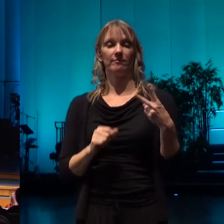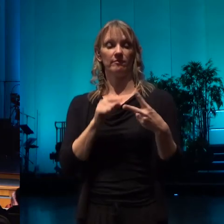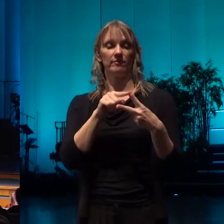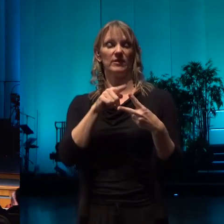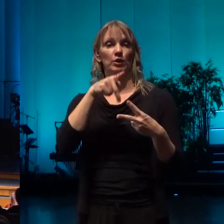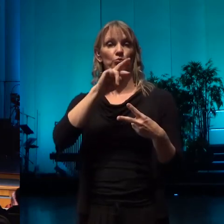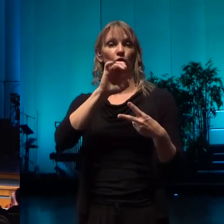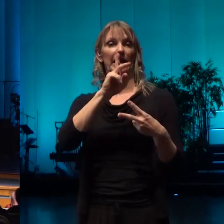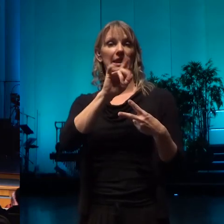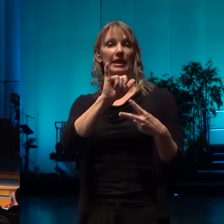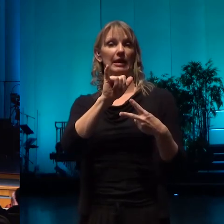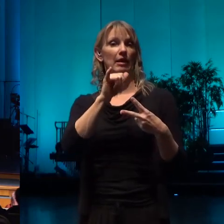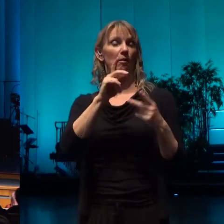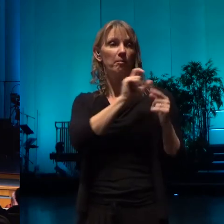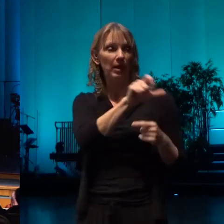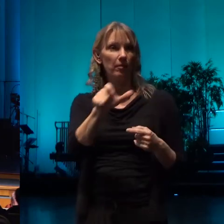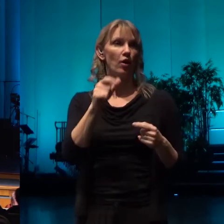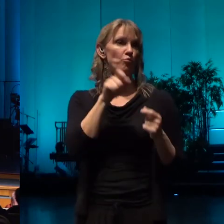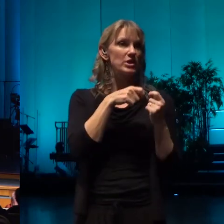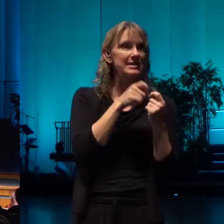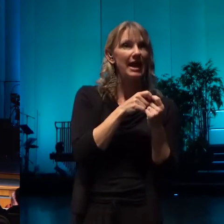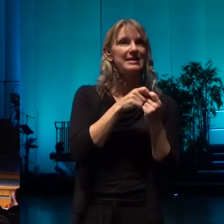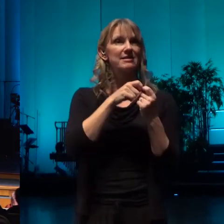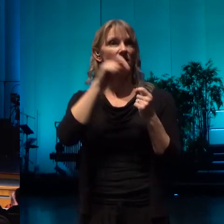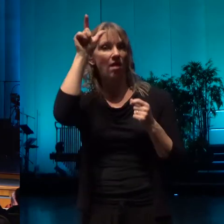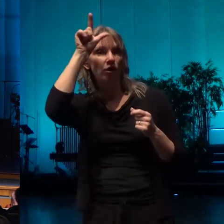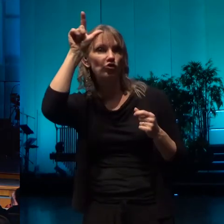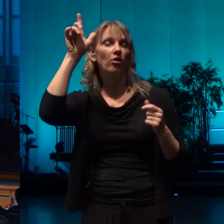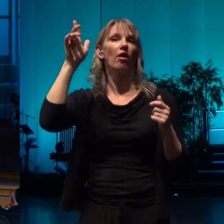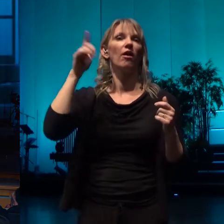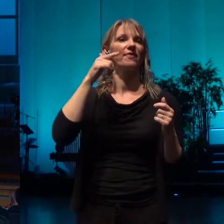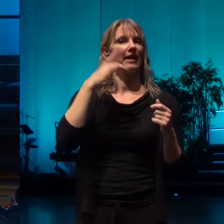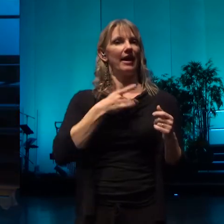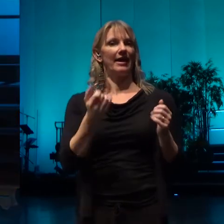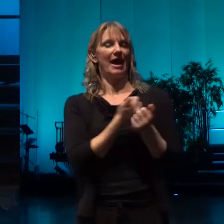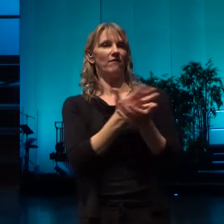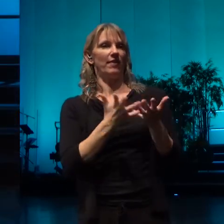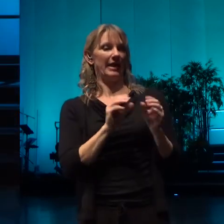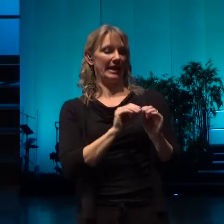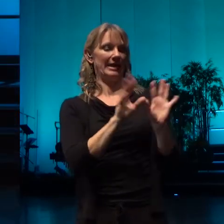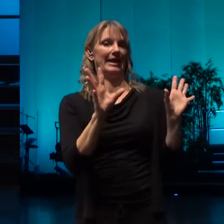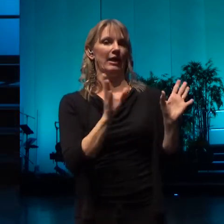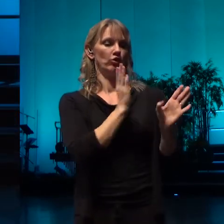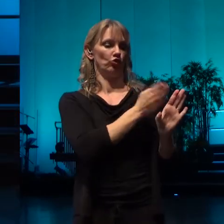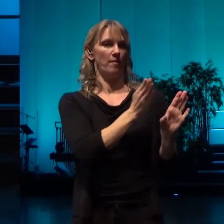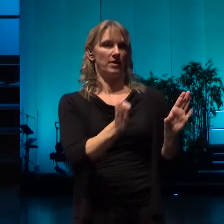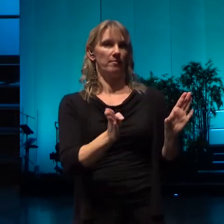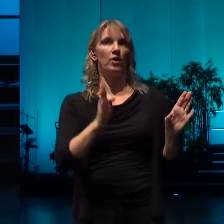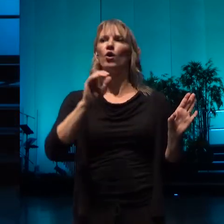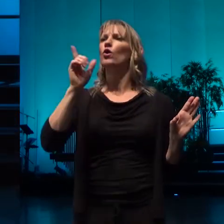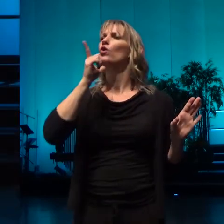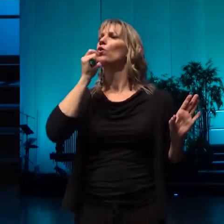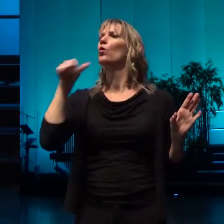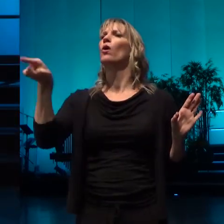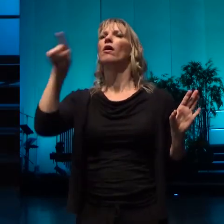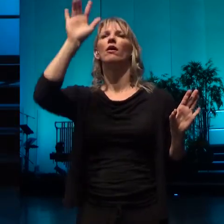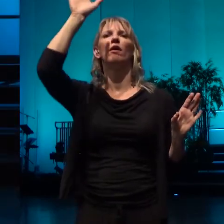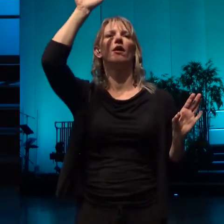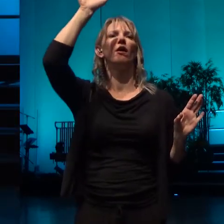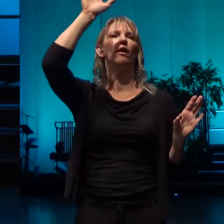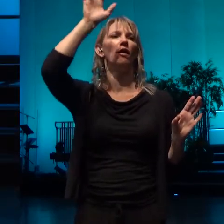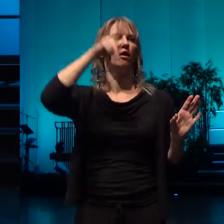Prickly people are precise, rigorous, and logical. They like everything chopped up and clear. Where are my prickles?